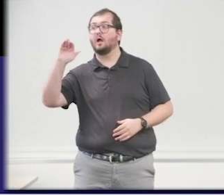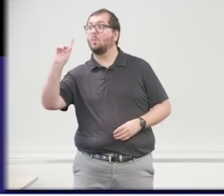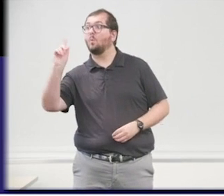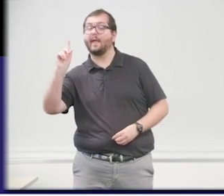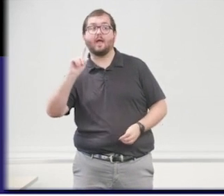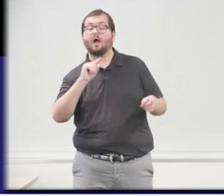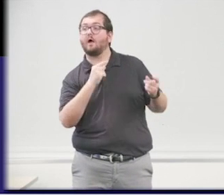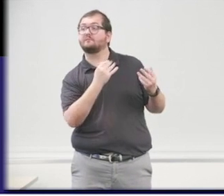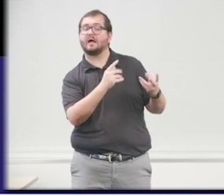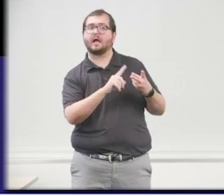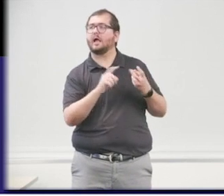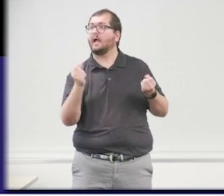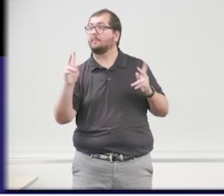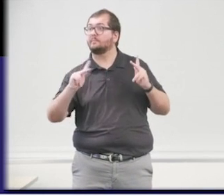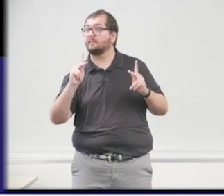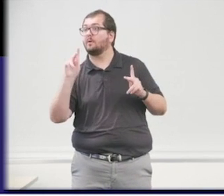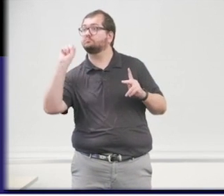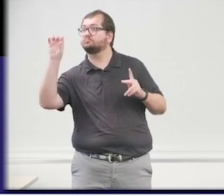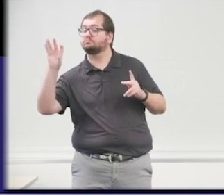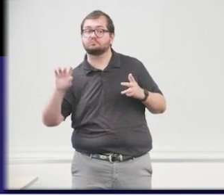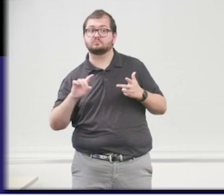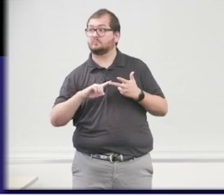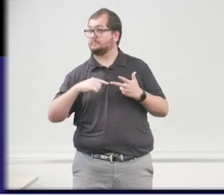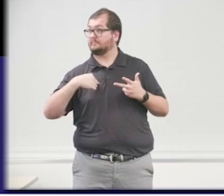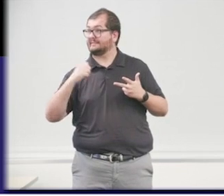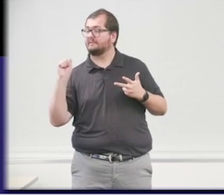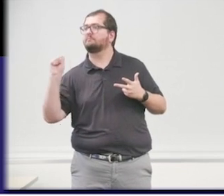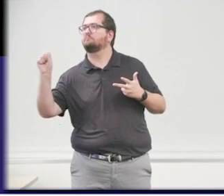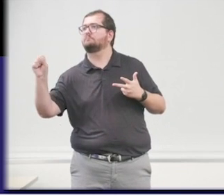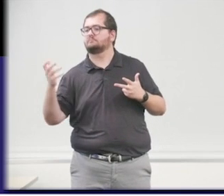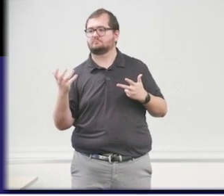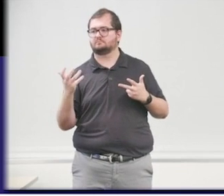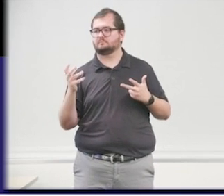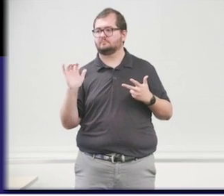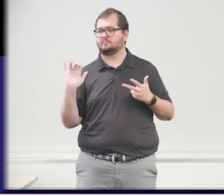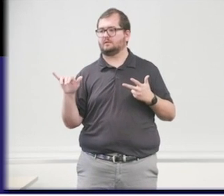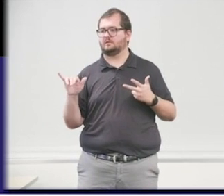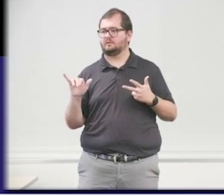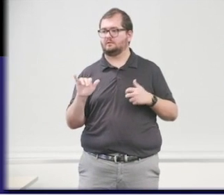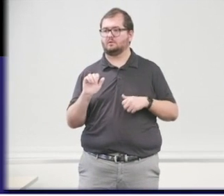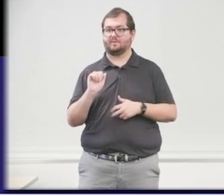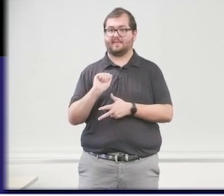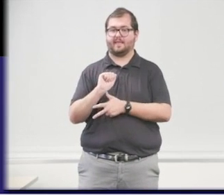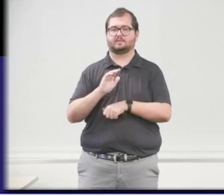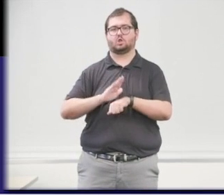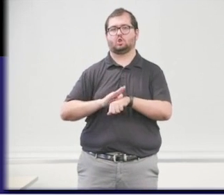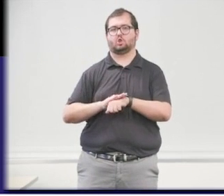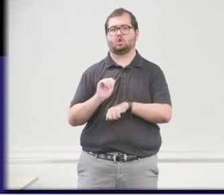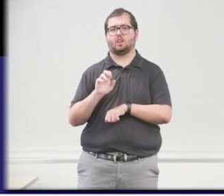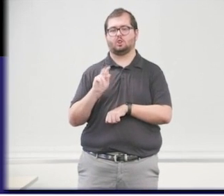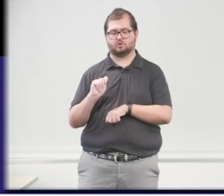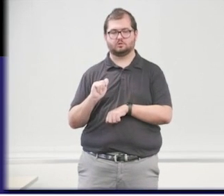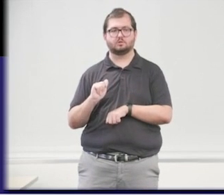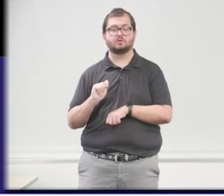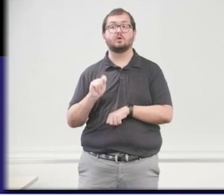how many people are injured, are you safe? They are going to prompt you for these questions. They